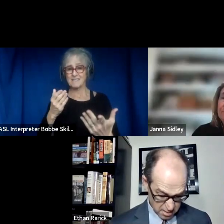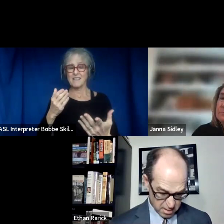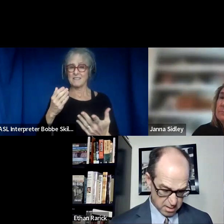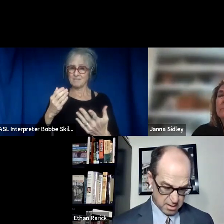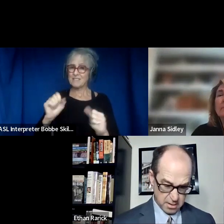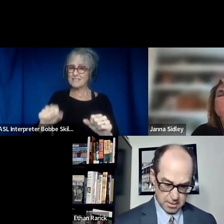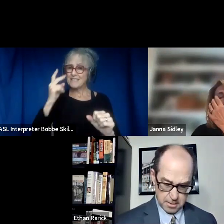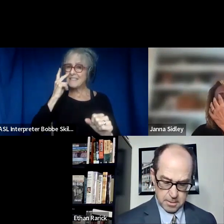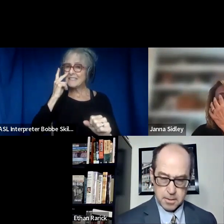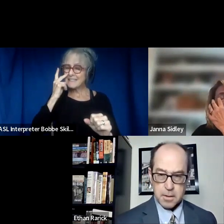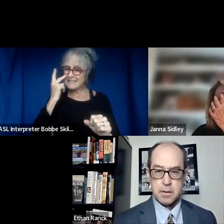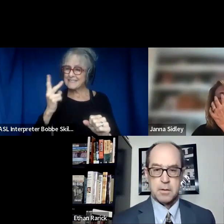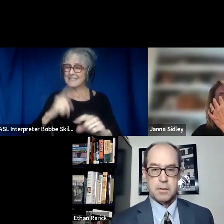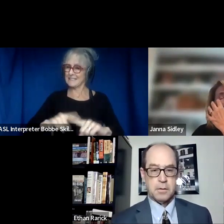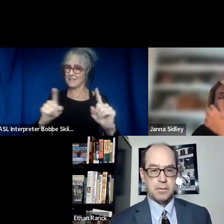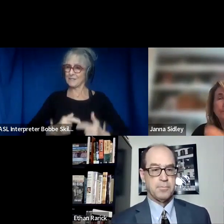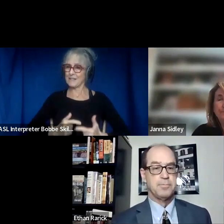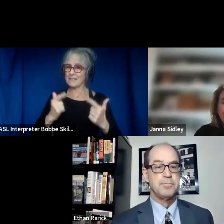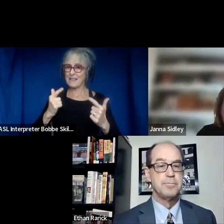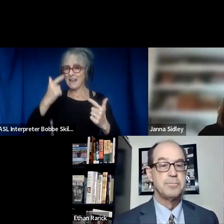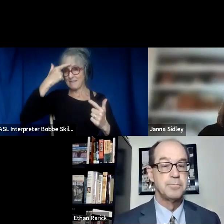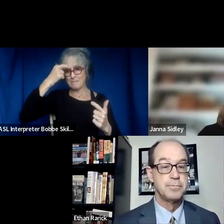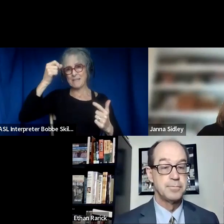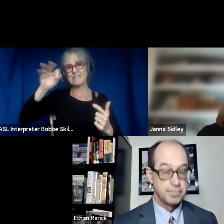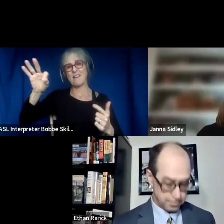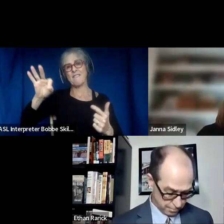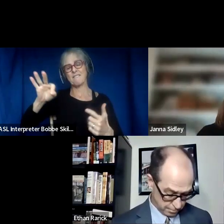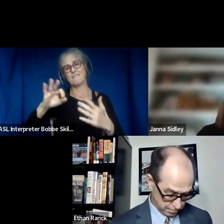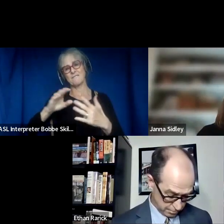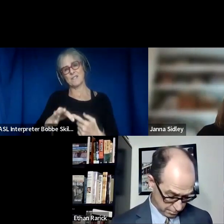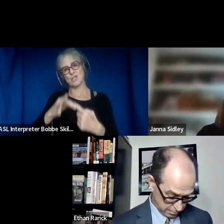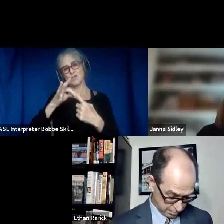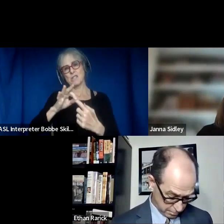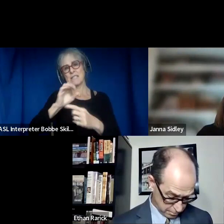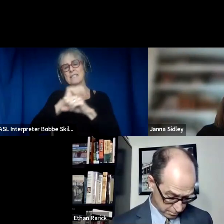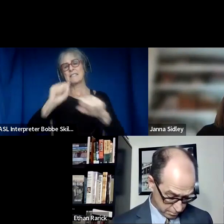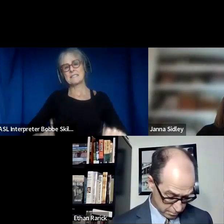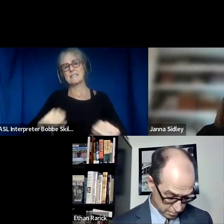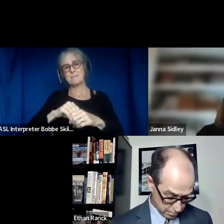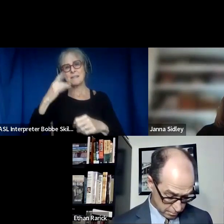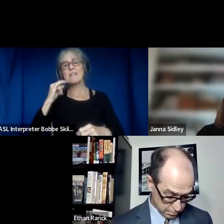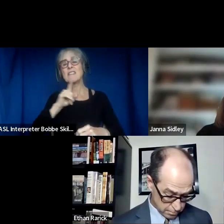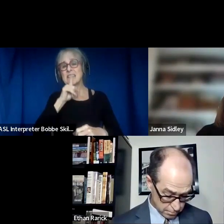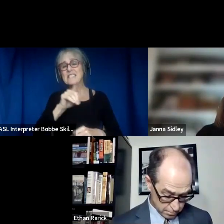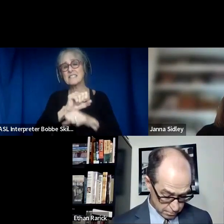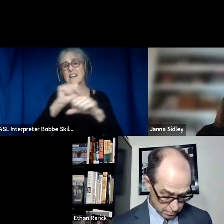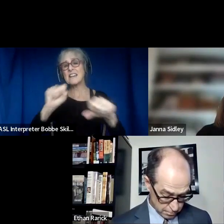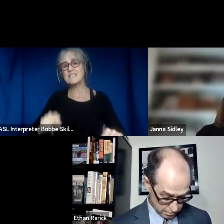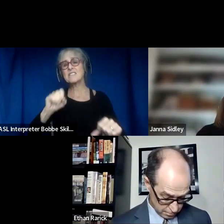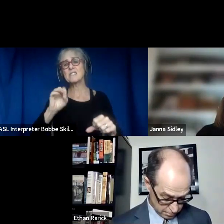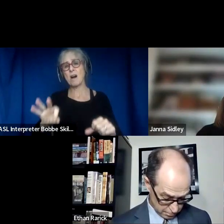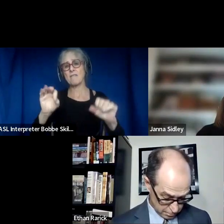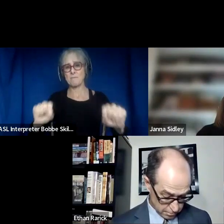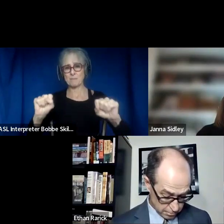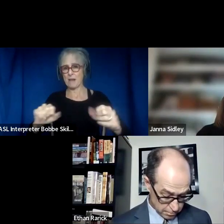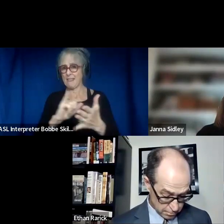different life that they led. And that's because of this unique system here in California. It is a system of possibility. It really is. This could